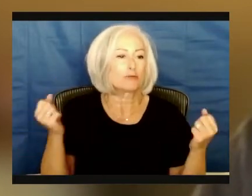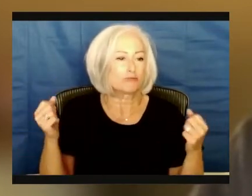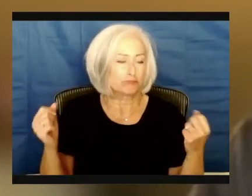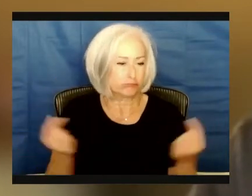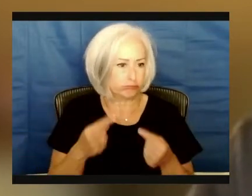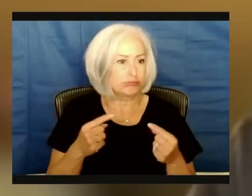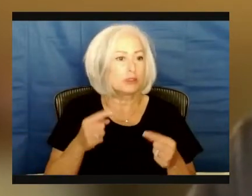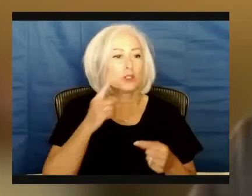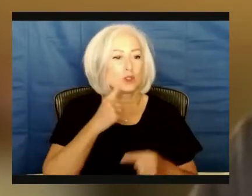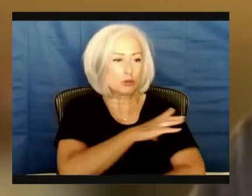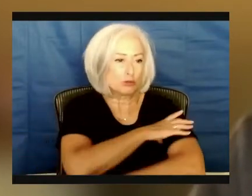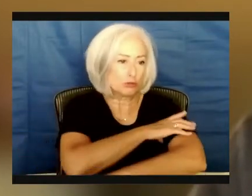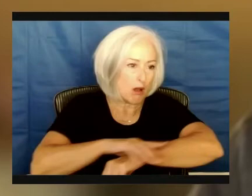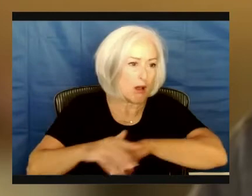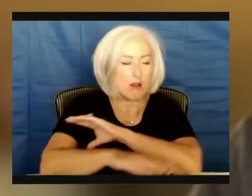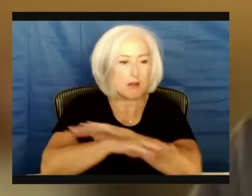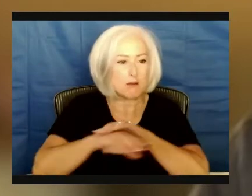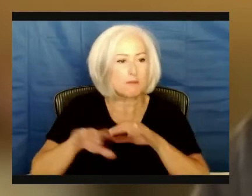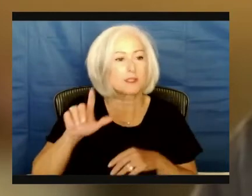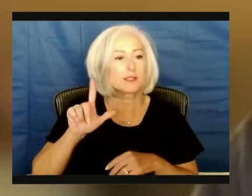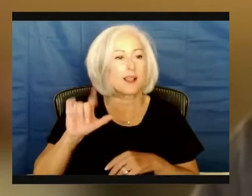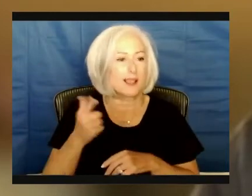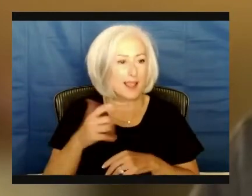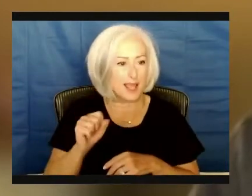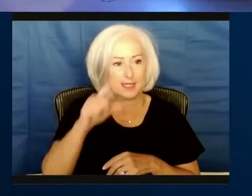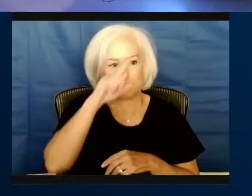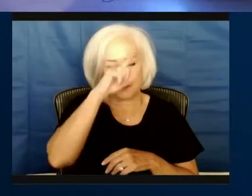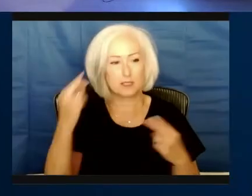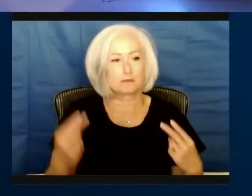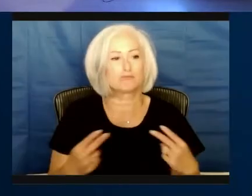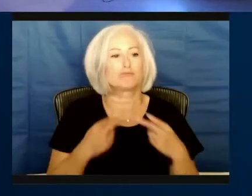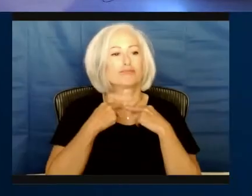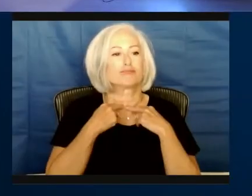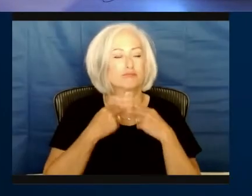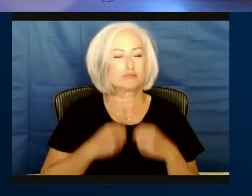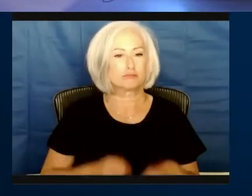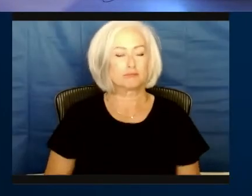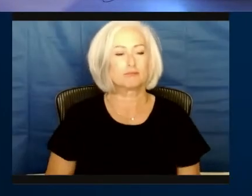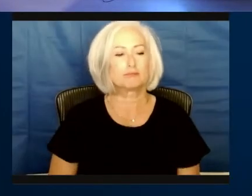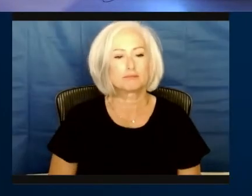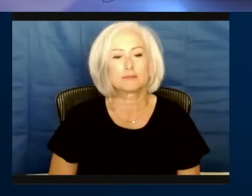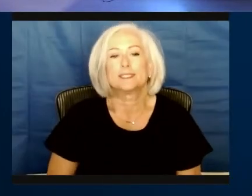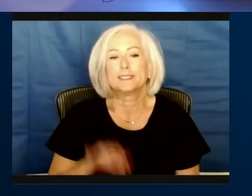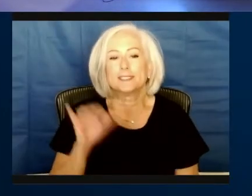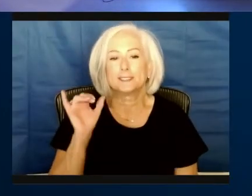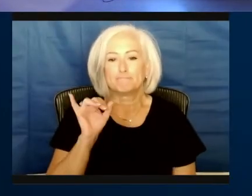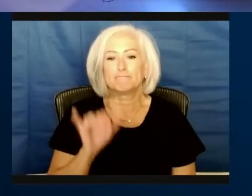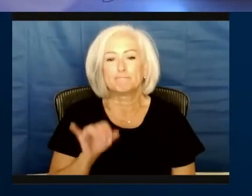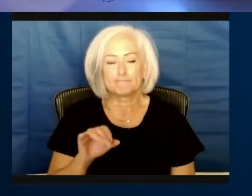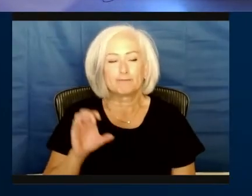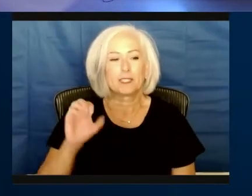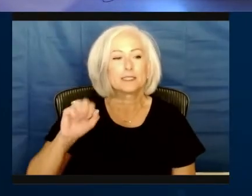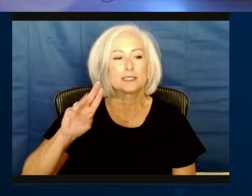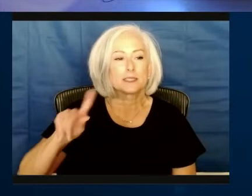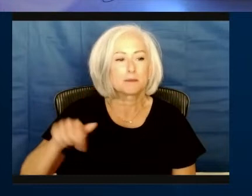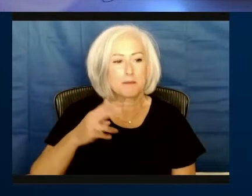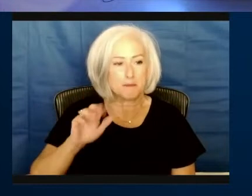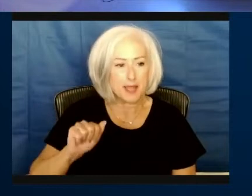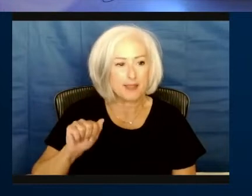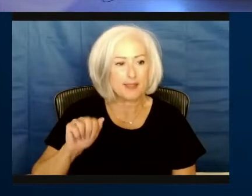that who were because of the entrapment. Yeah, that'd be tough. So Samantha and Dax, you